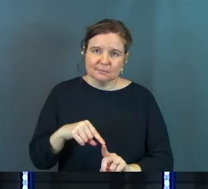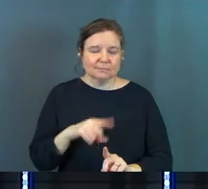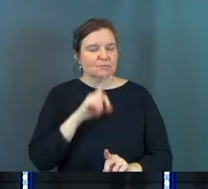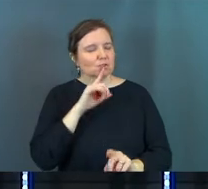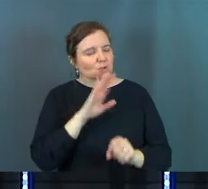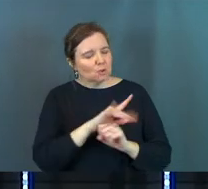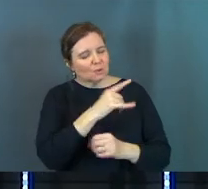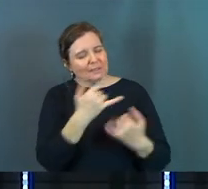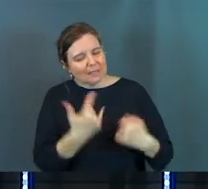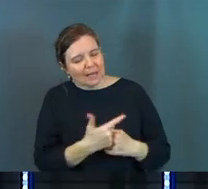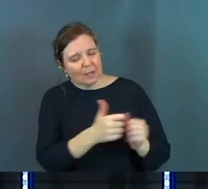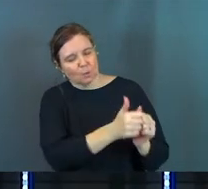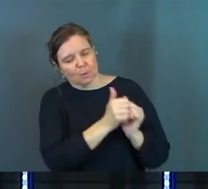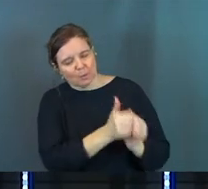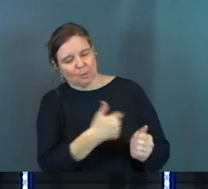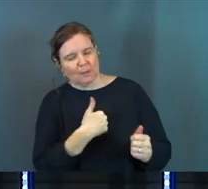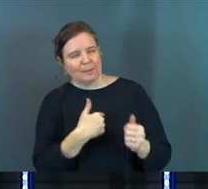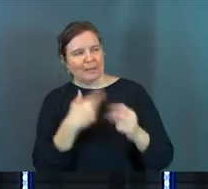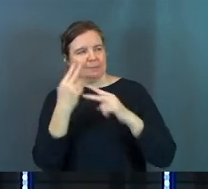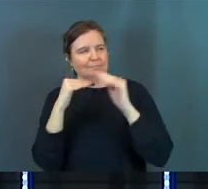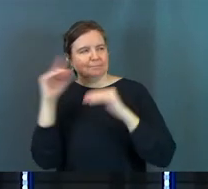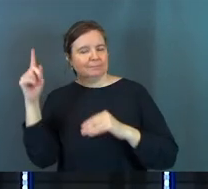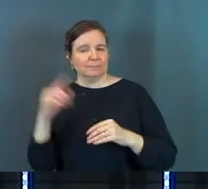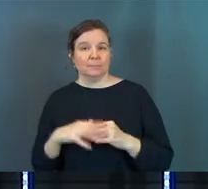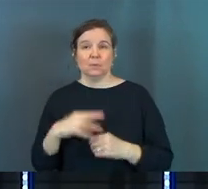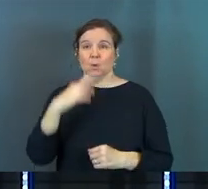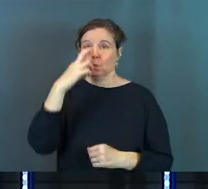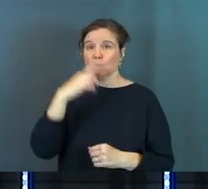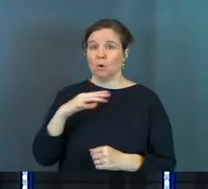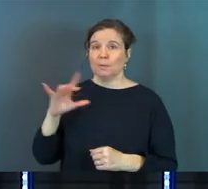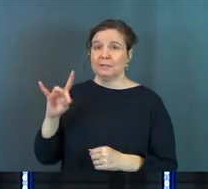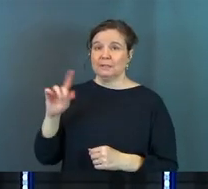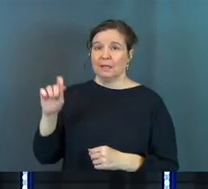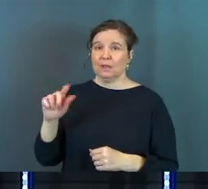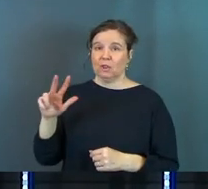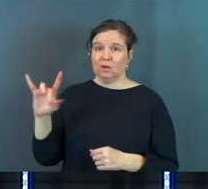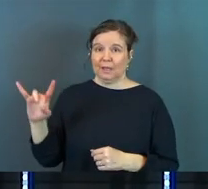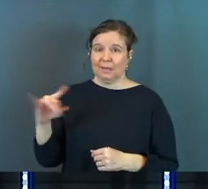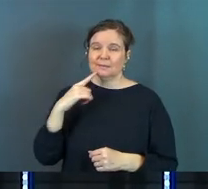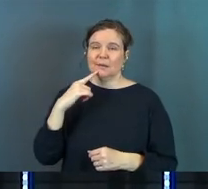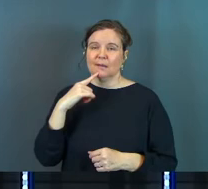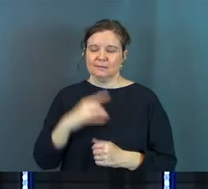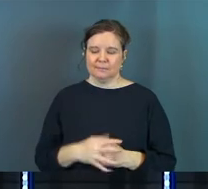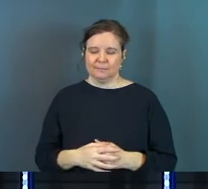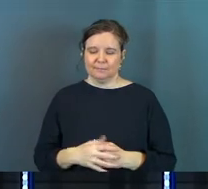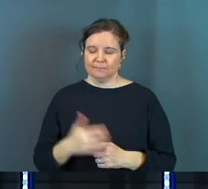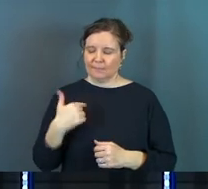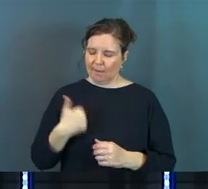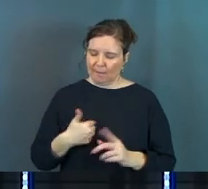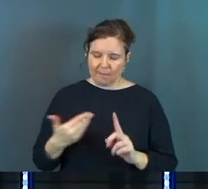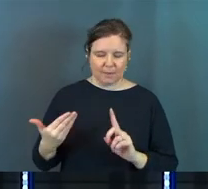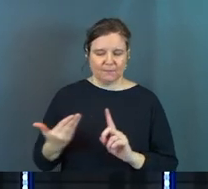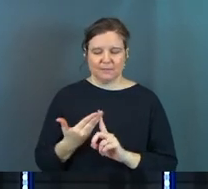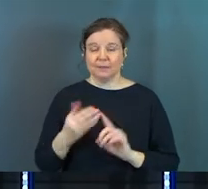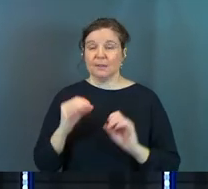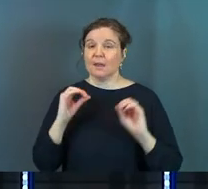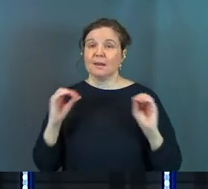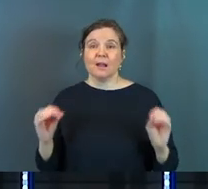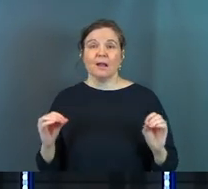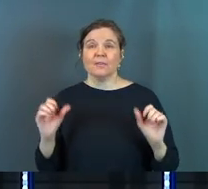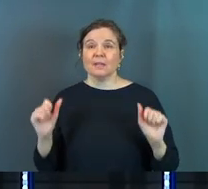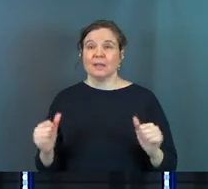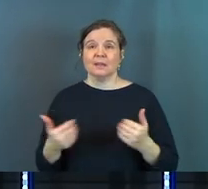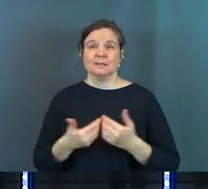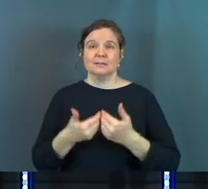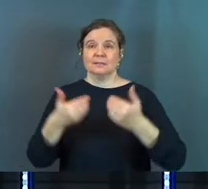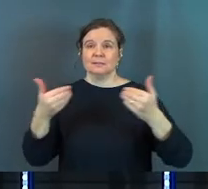I assure you today you'll be with me in paradise. Romans 8:38 says, and I am convinced that nothing